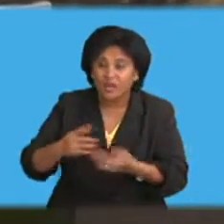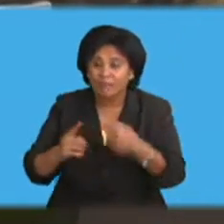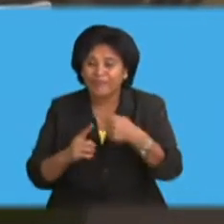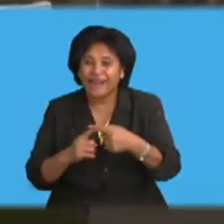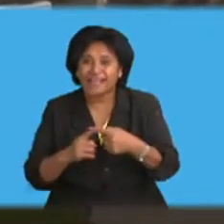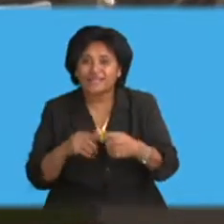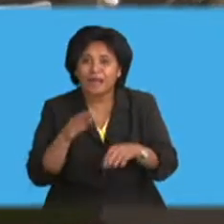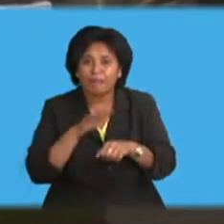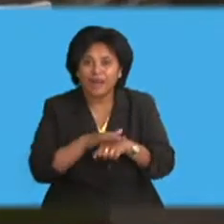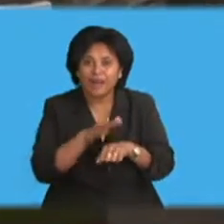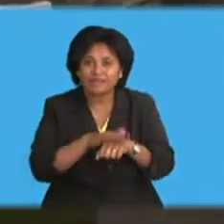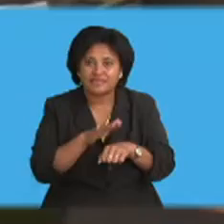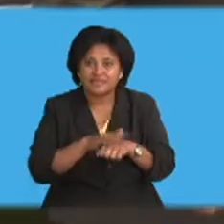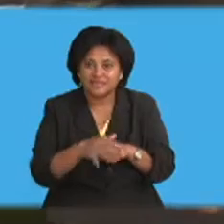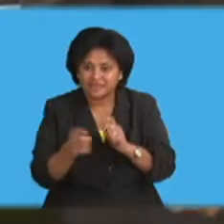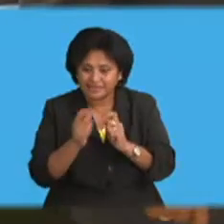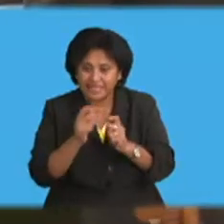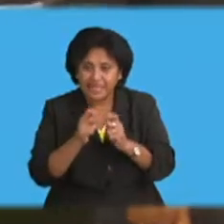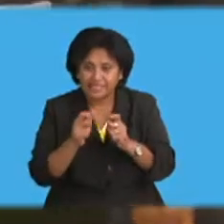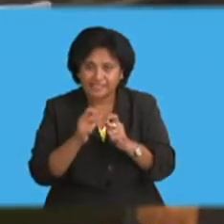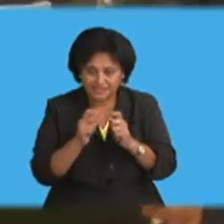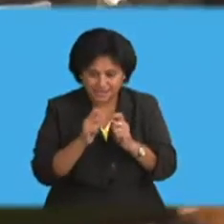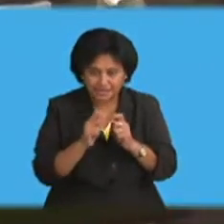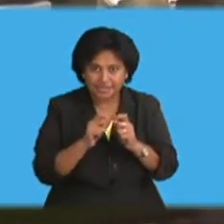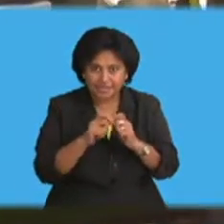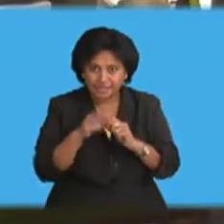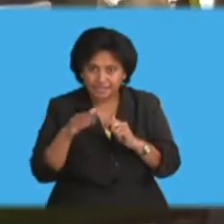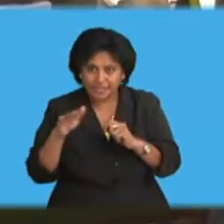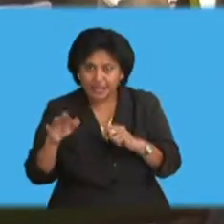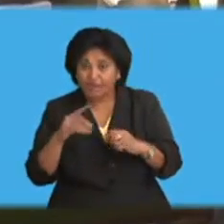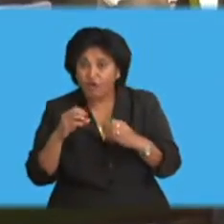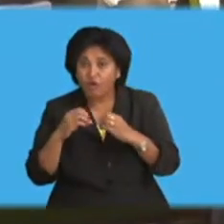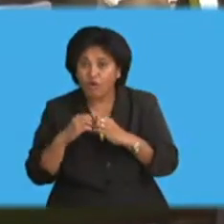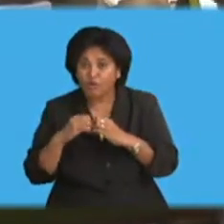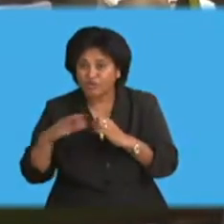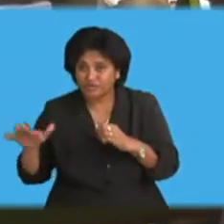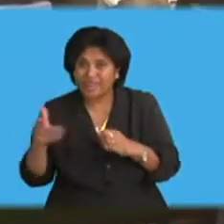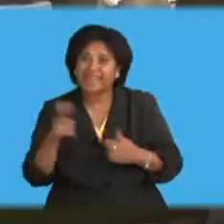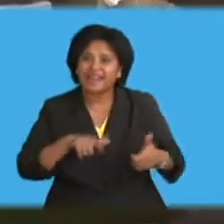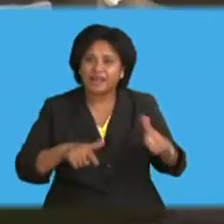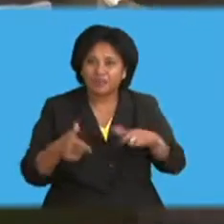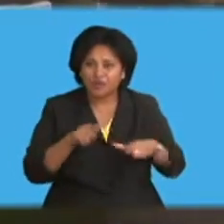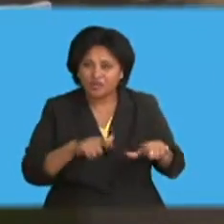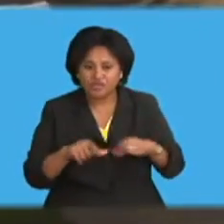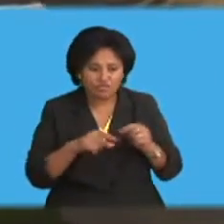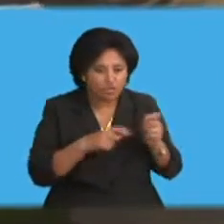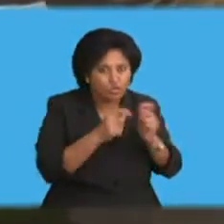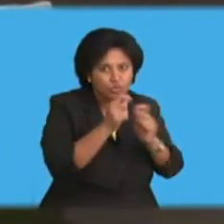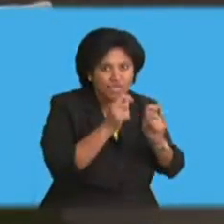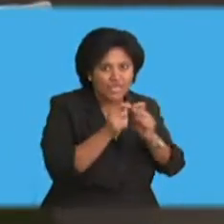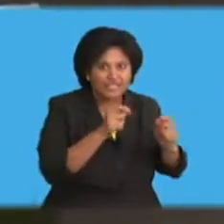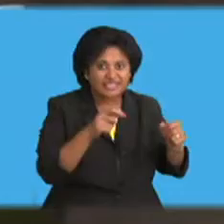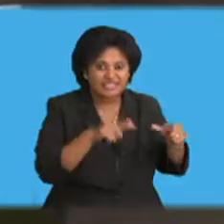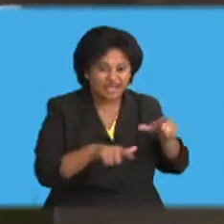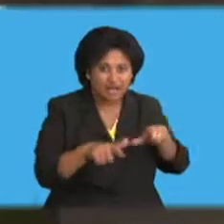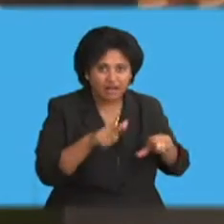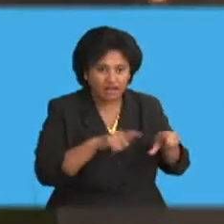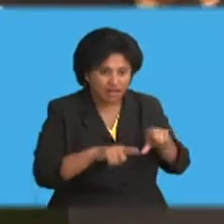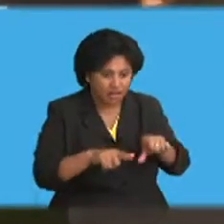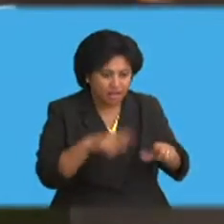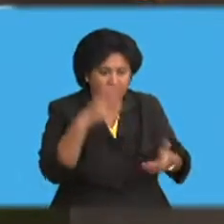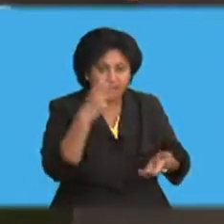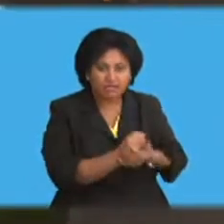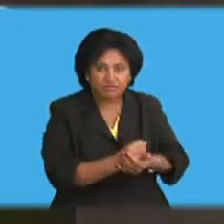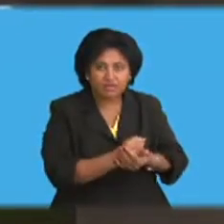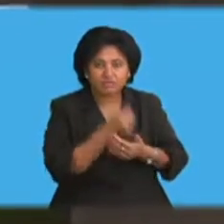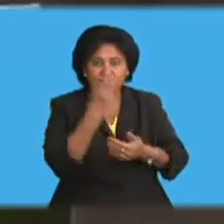samples for brucellosis, and of course laboratory confirmation. So when we identify